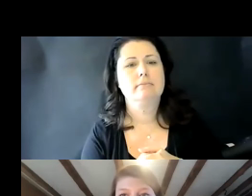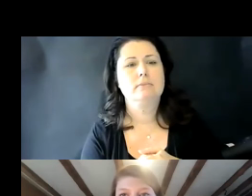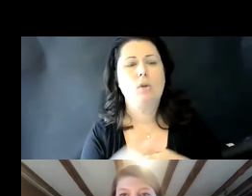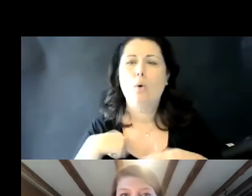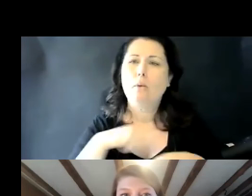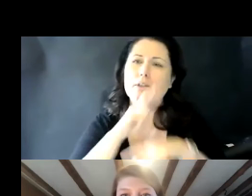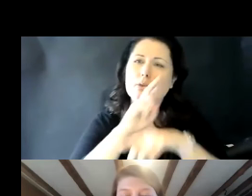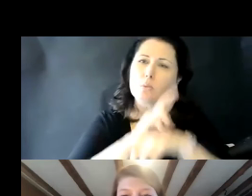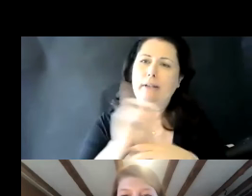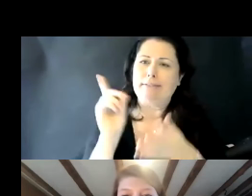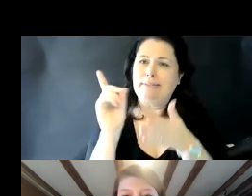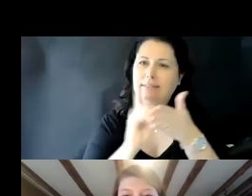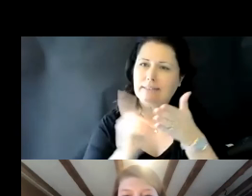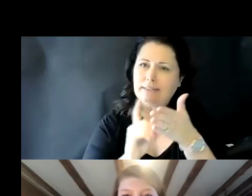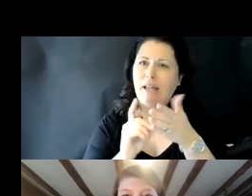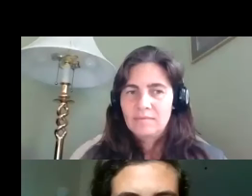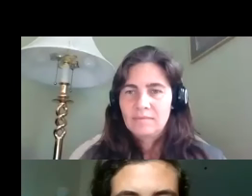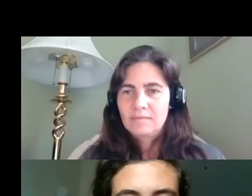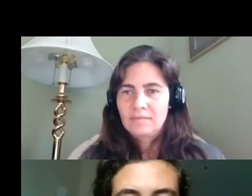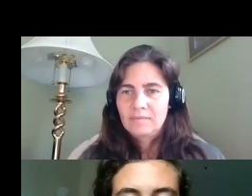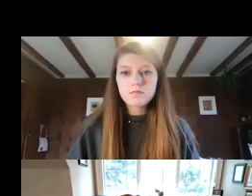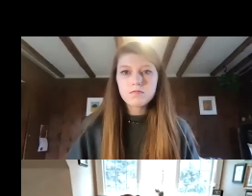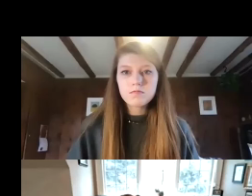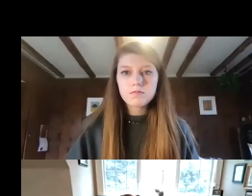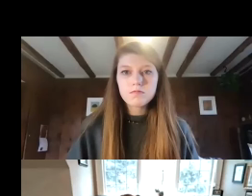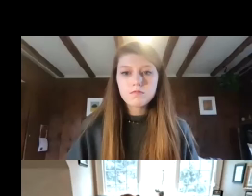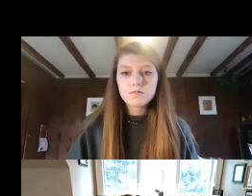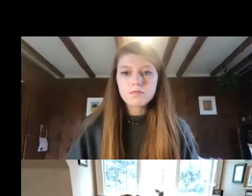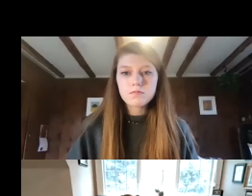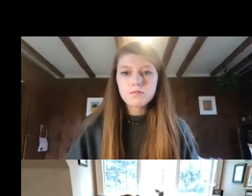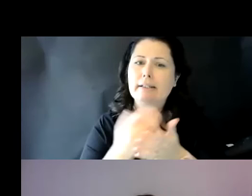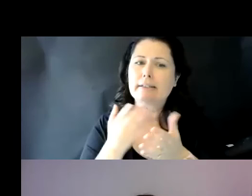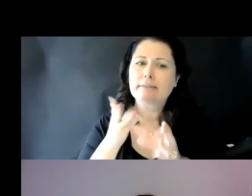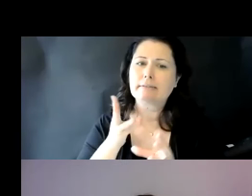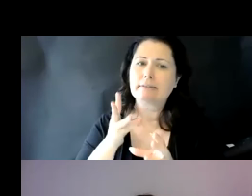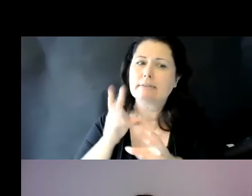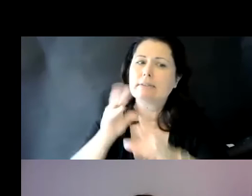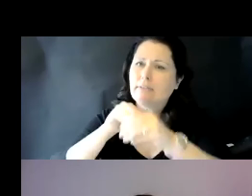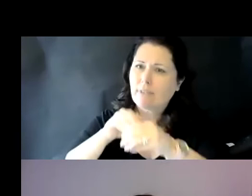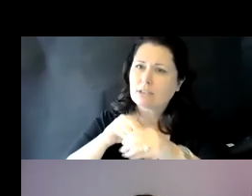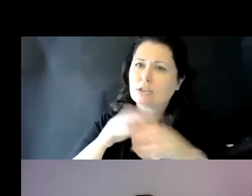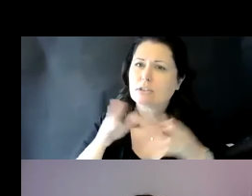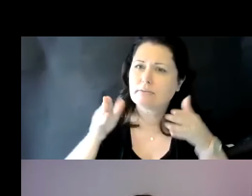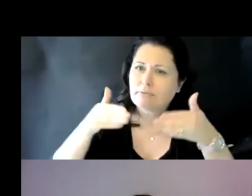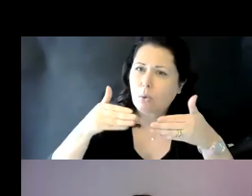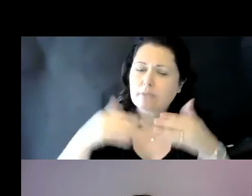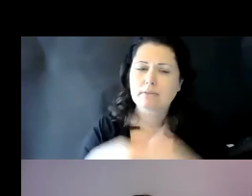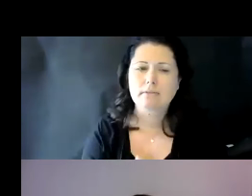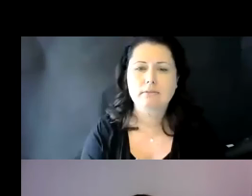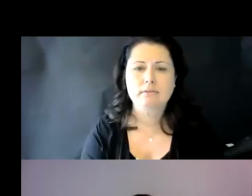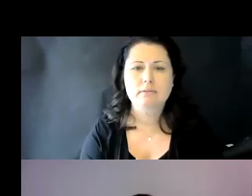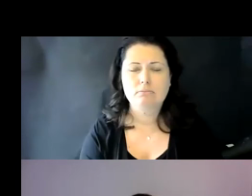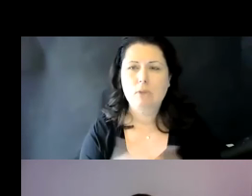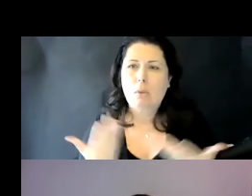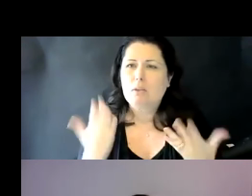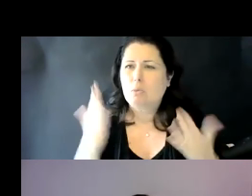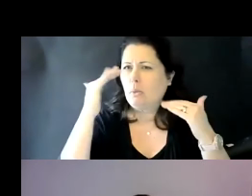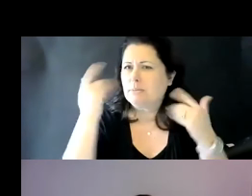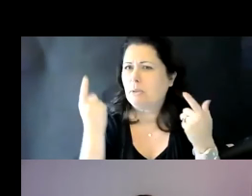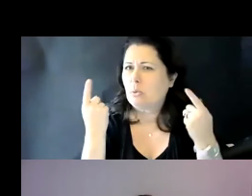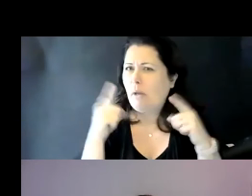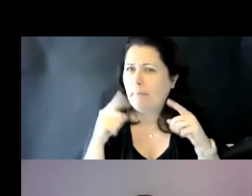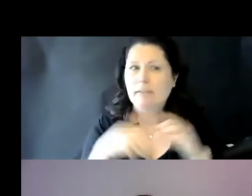and implementing treatment and recovery focused interventions. So that was kind of what we hoped was going to happen.